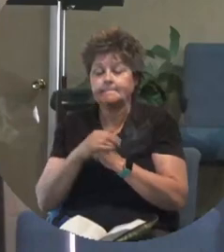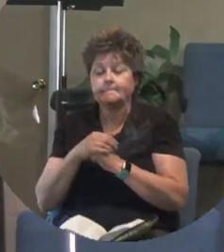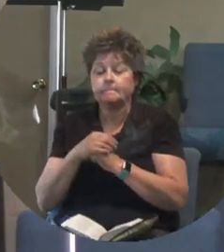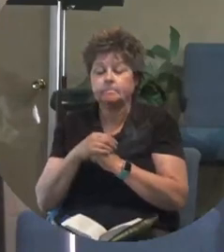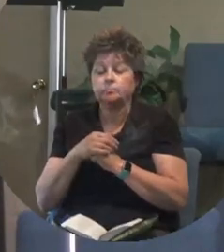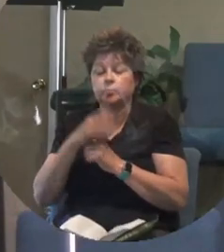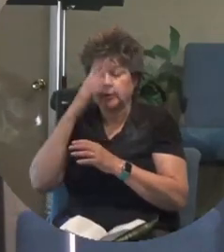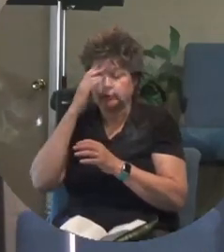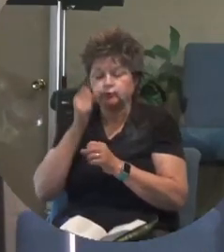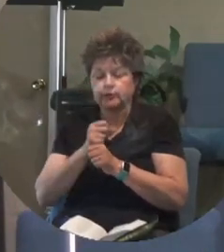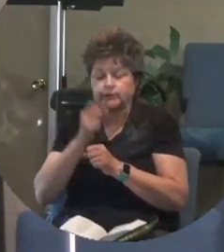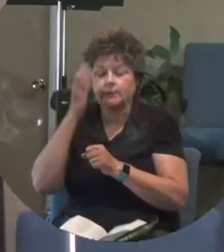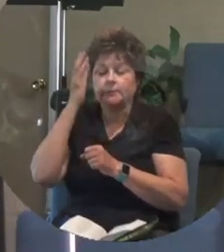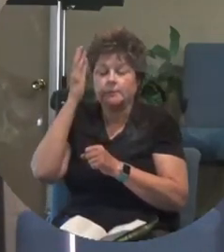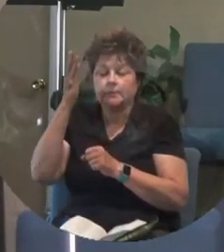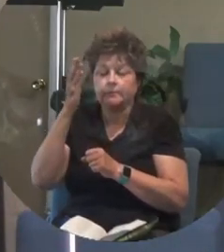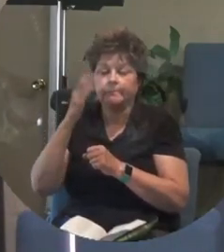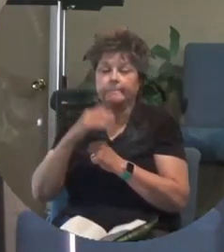in him